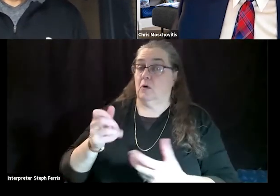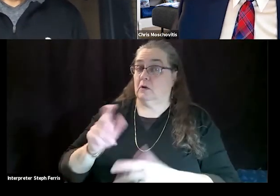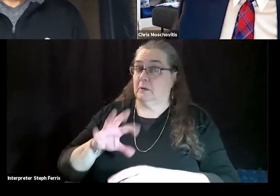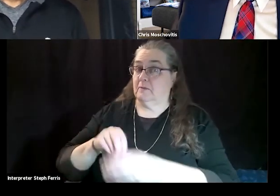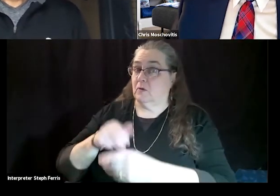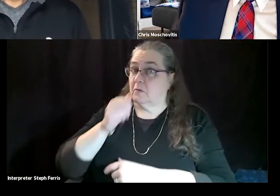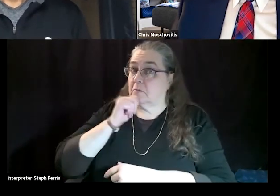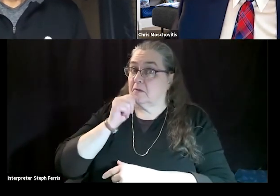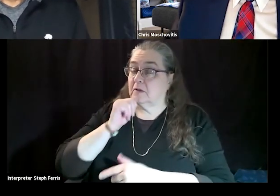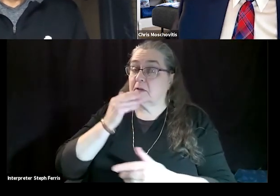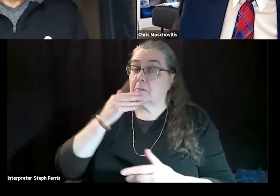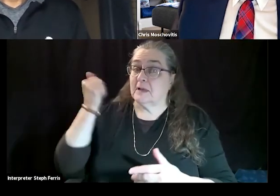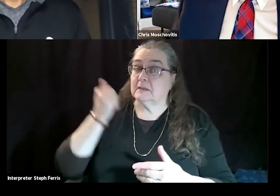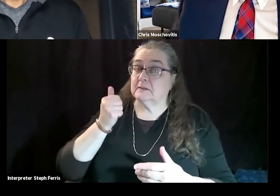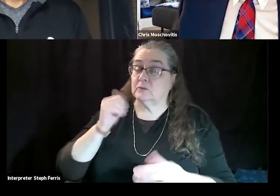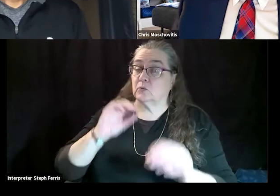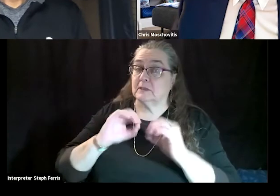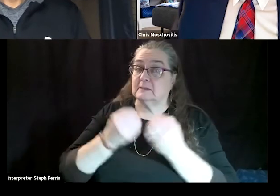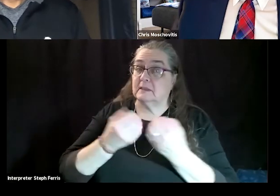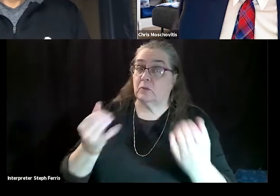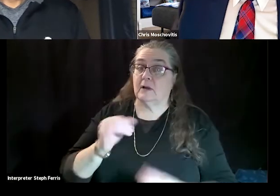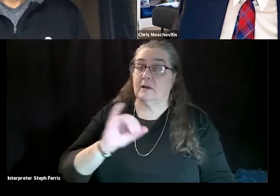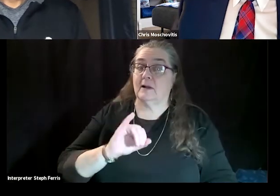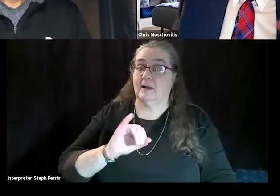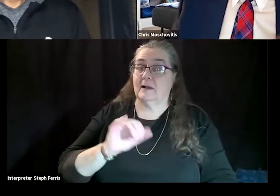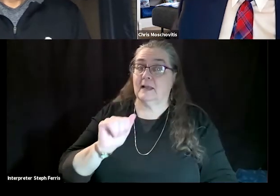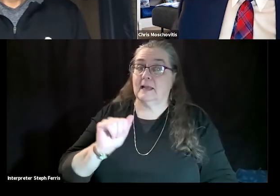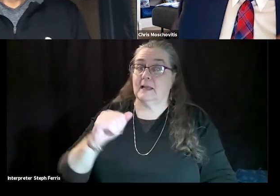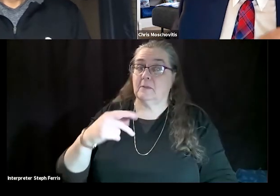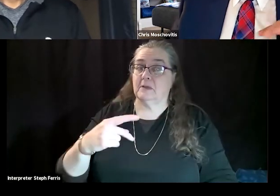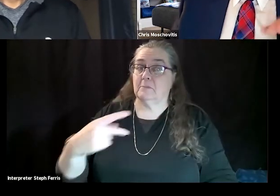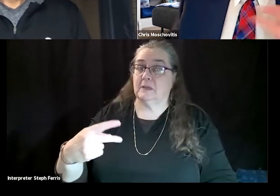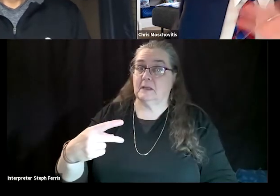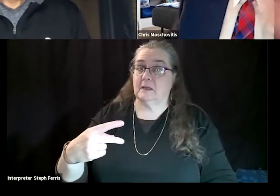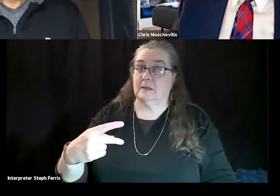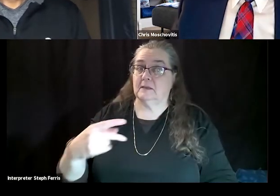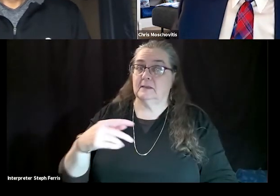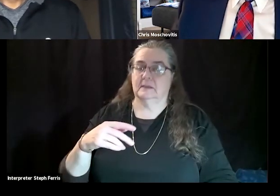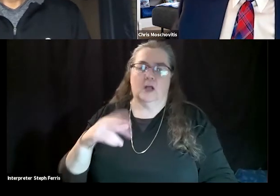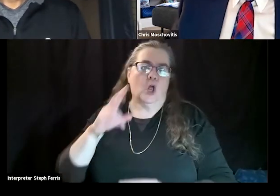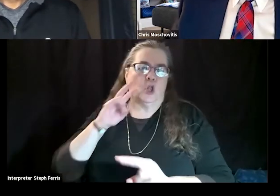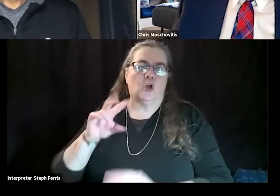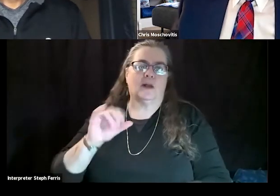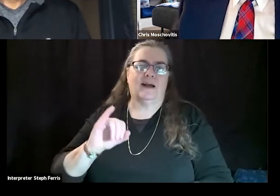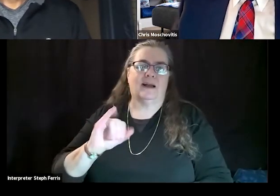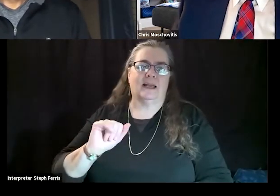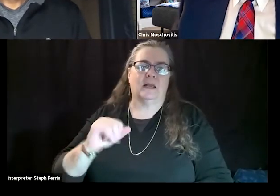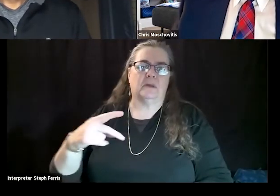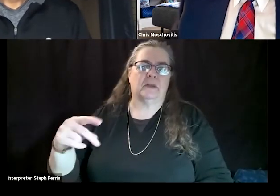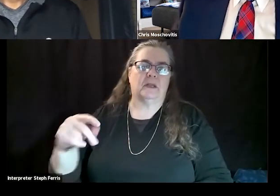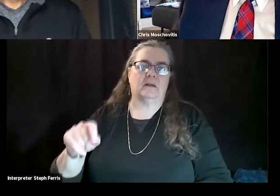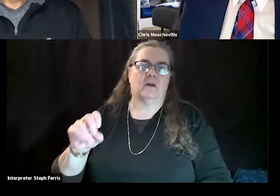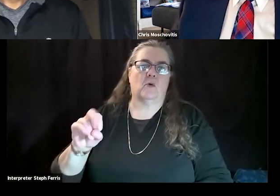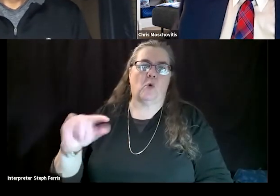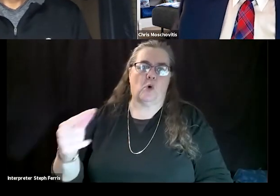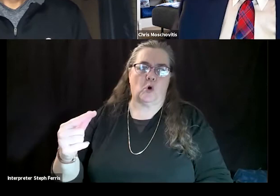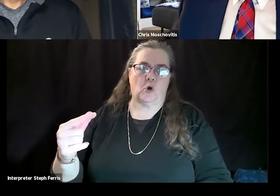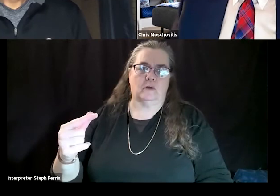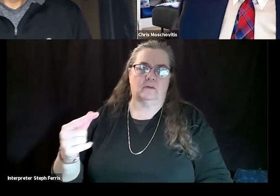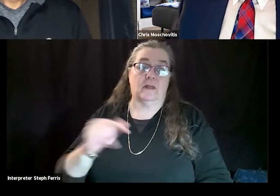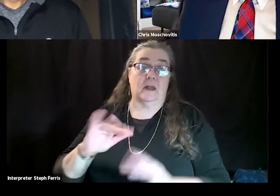is IAPP. Also IAPP.org. The only thing they do is privacy, and they do it really